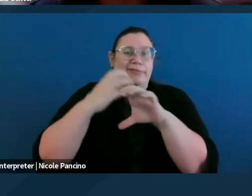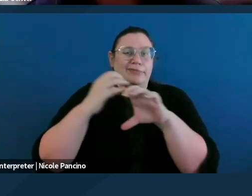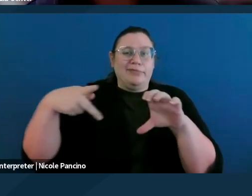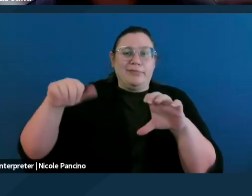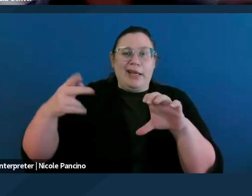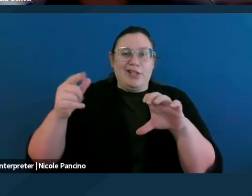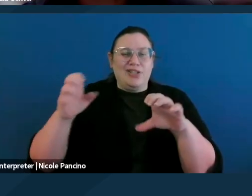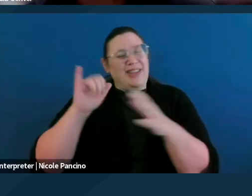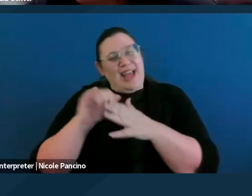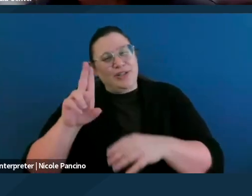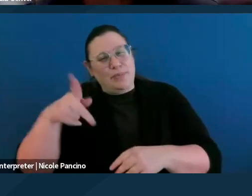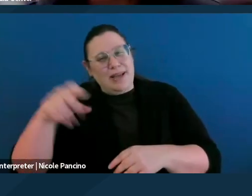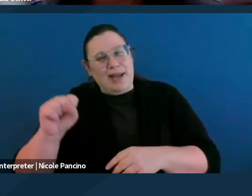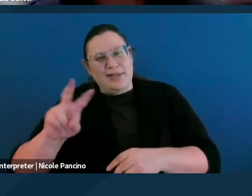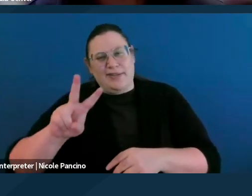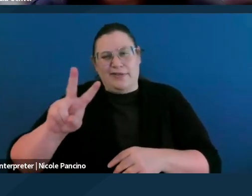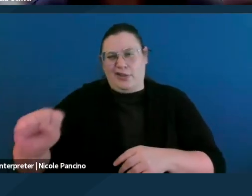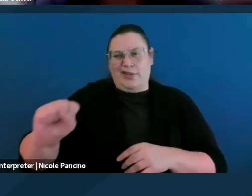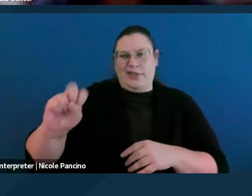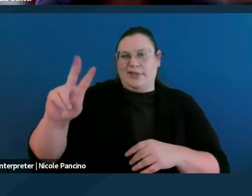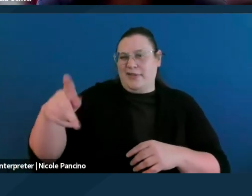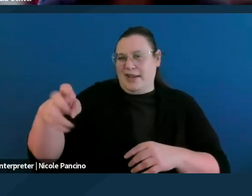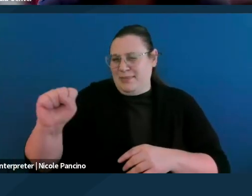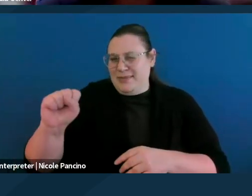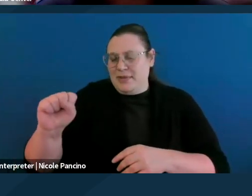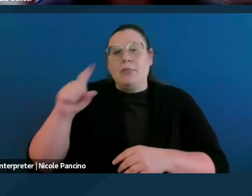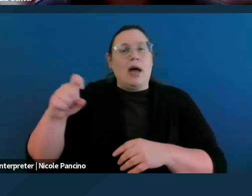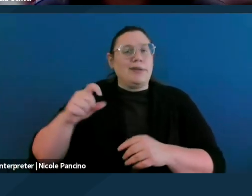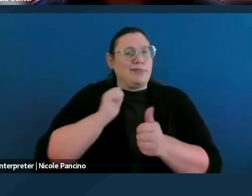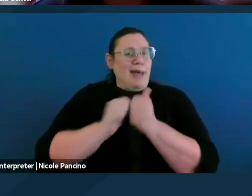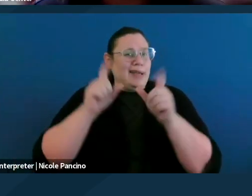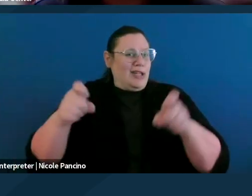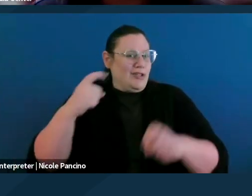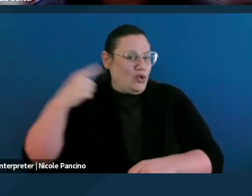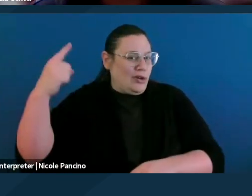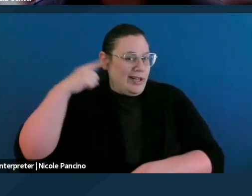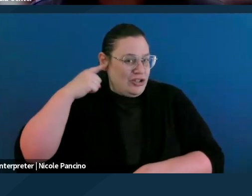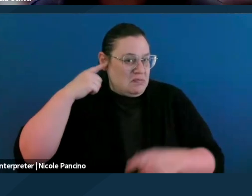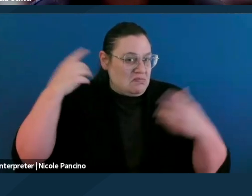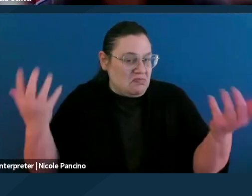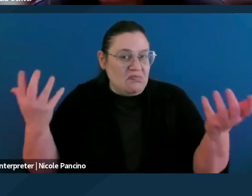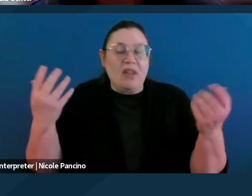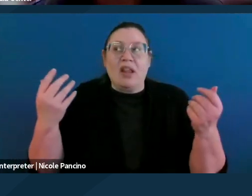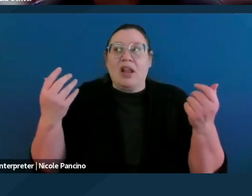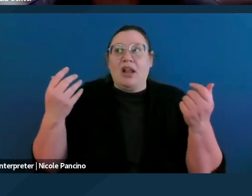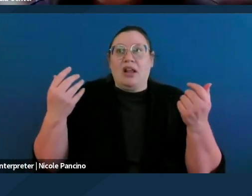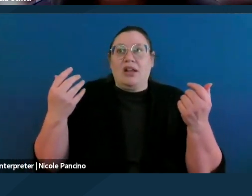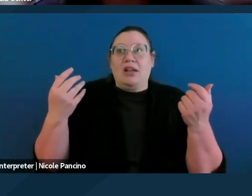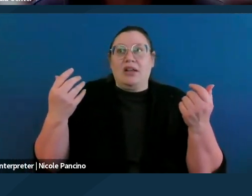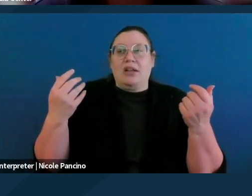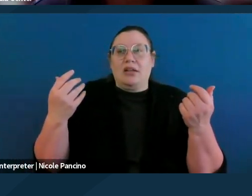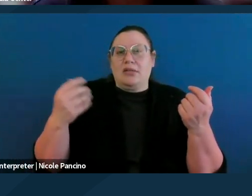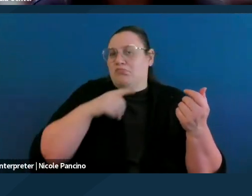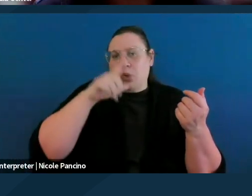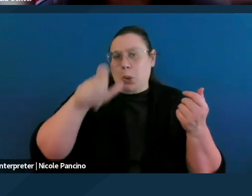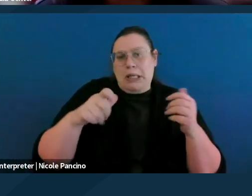versus Bates fact pattern, has to pass a hearing test, um, you don't have to have